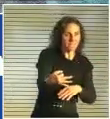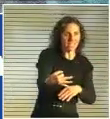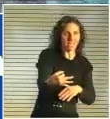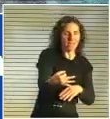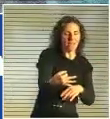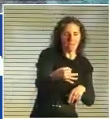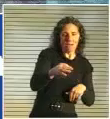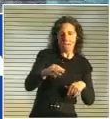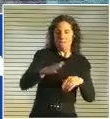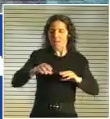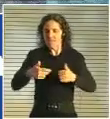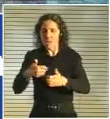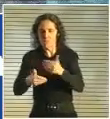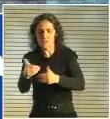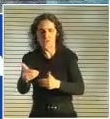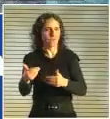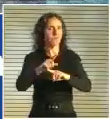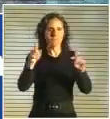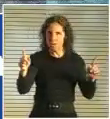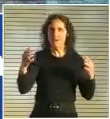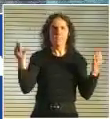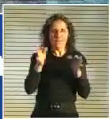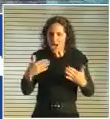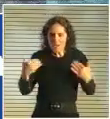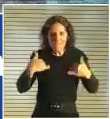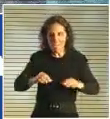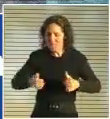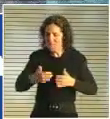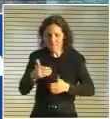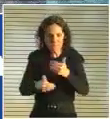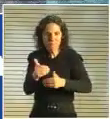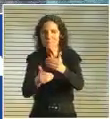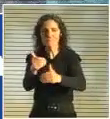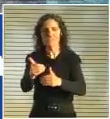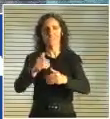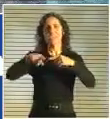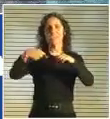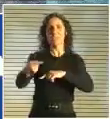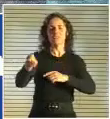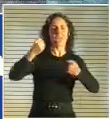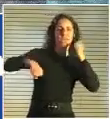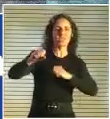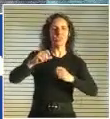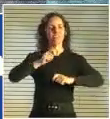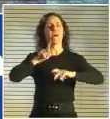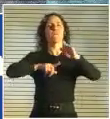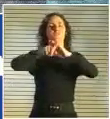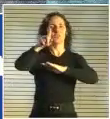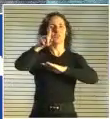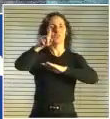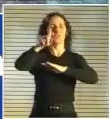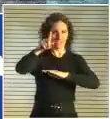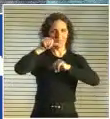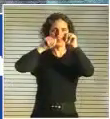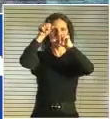get started. That's the important thing, and action will really inform your progress. That's the catalyst.